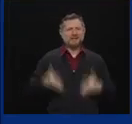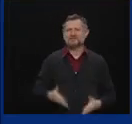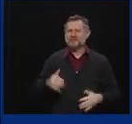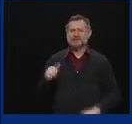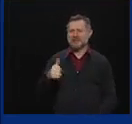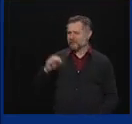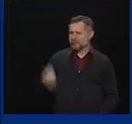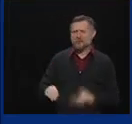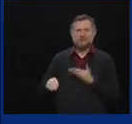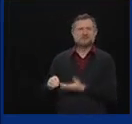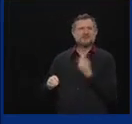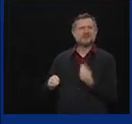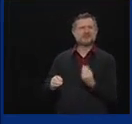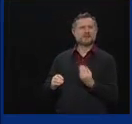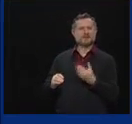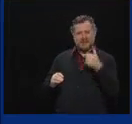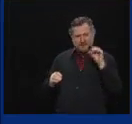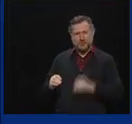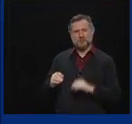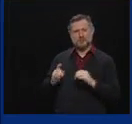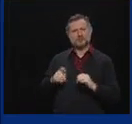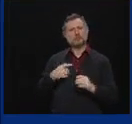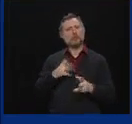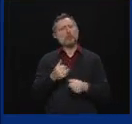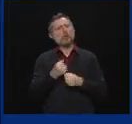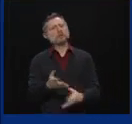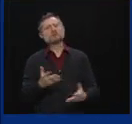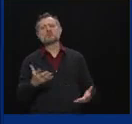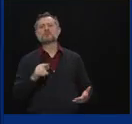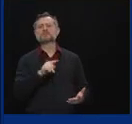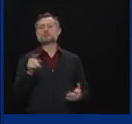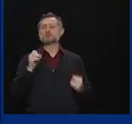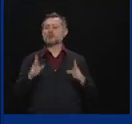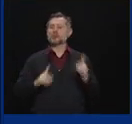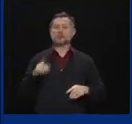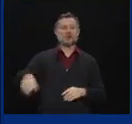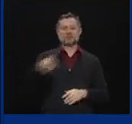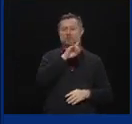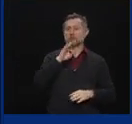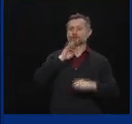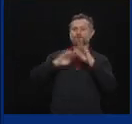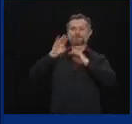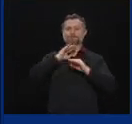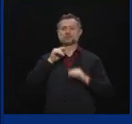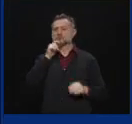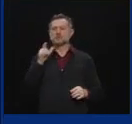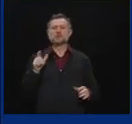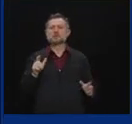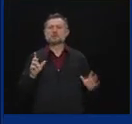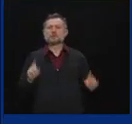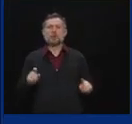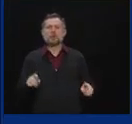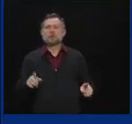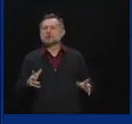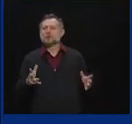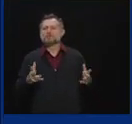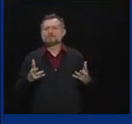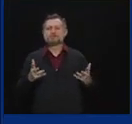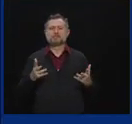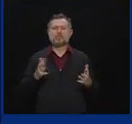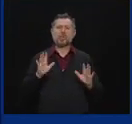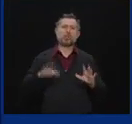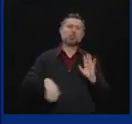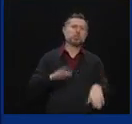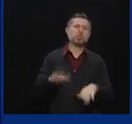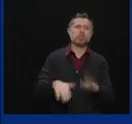everybody back. That's what's so frustrating about this. It doesn't have to be that way. And now we have, been working for months